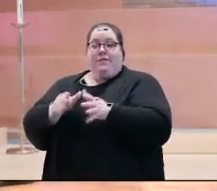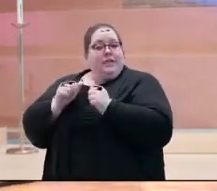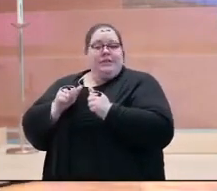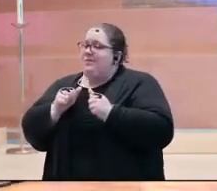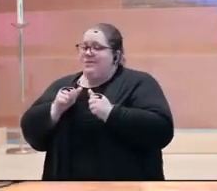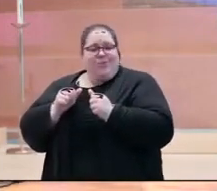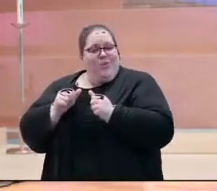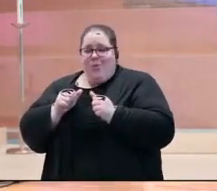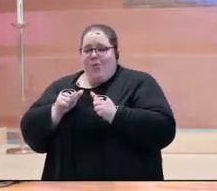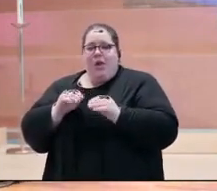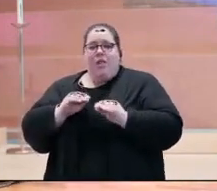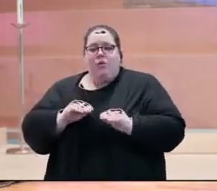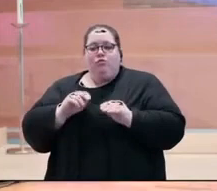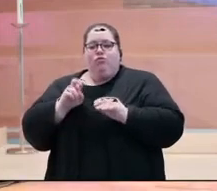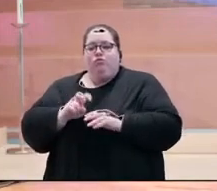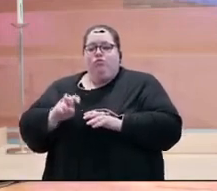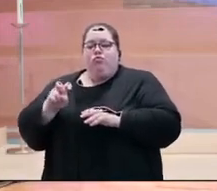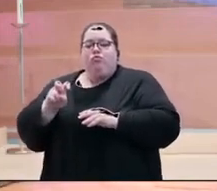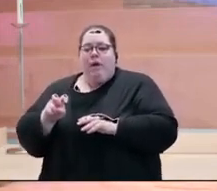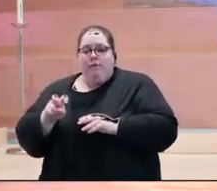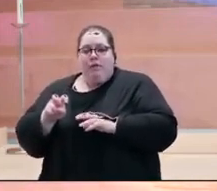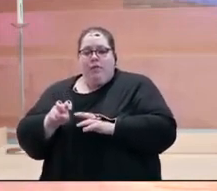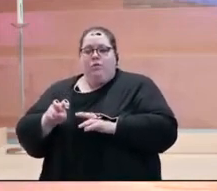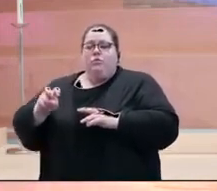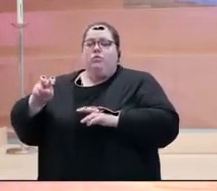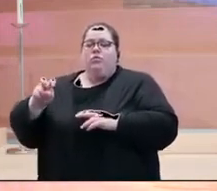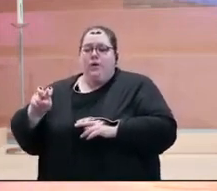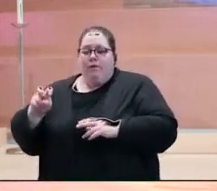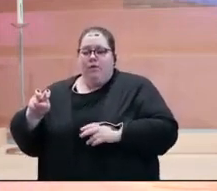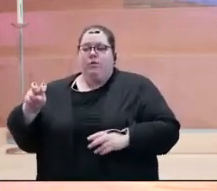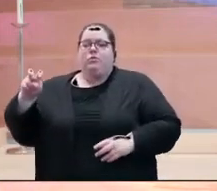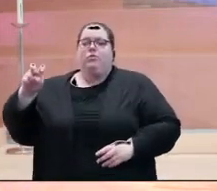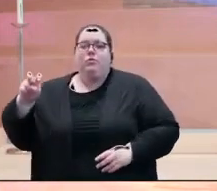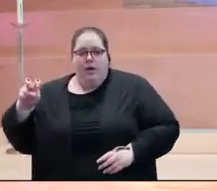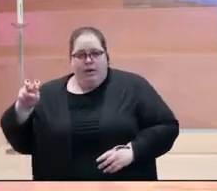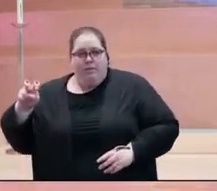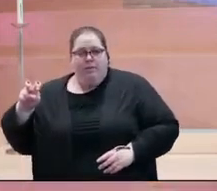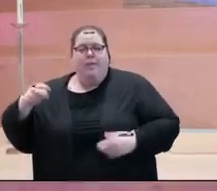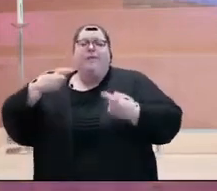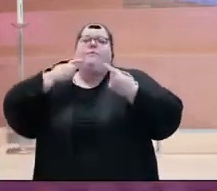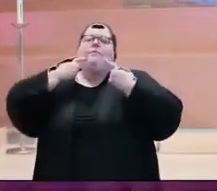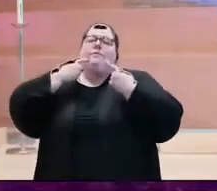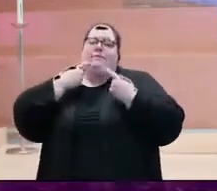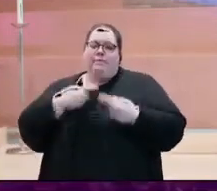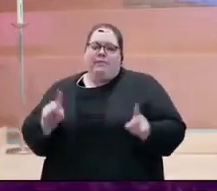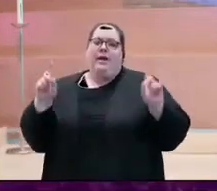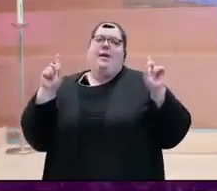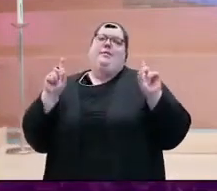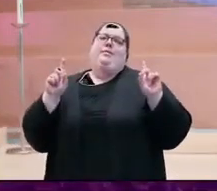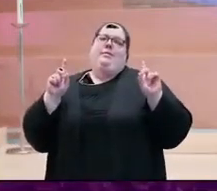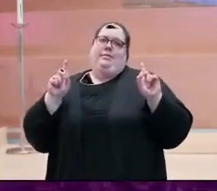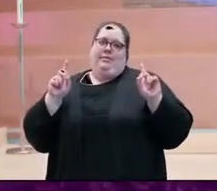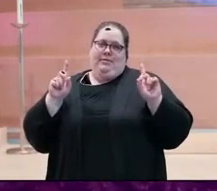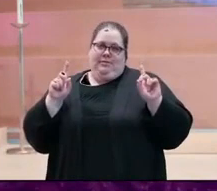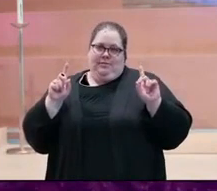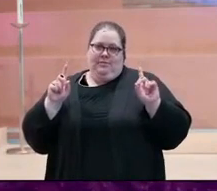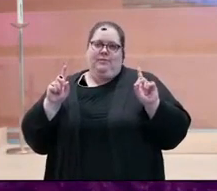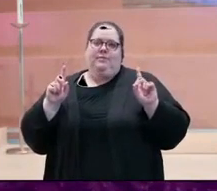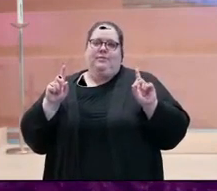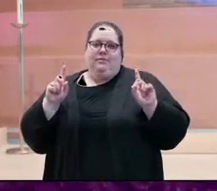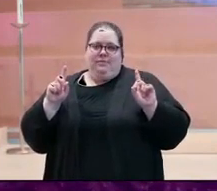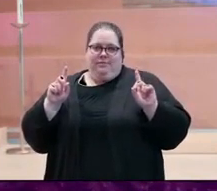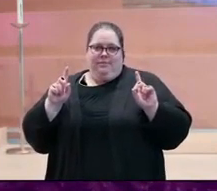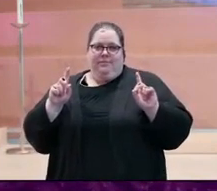in stages towards the land of Bethel. They go along stage by stage until finally,